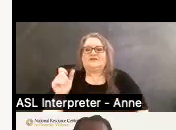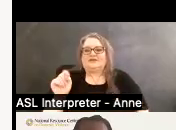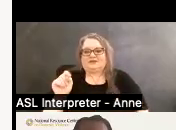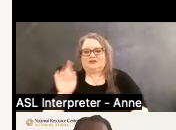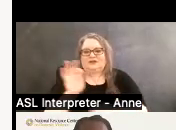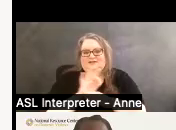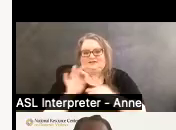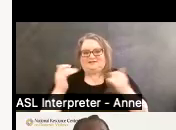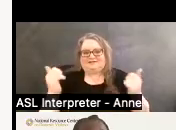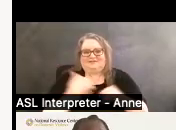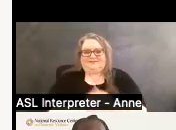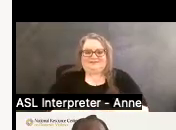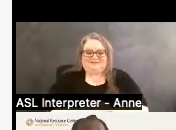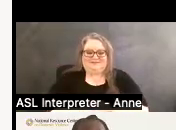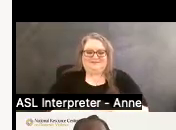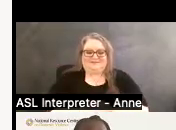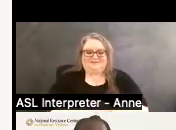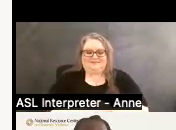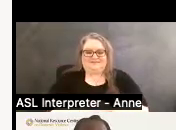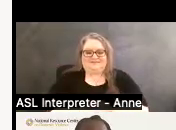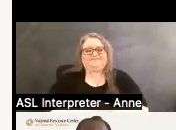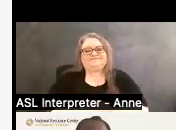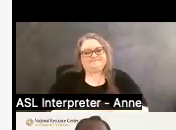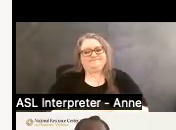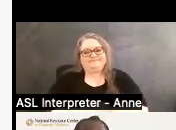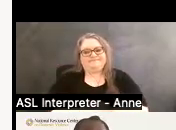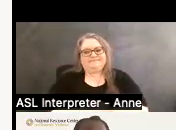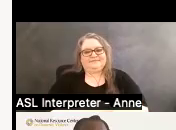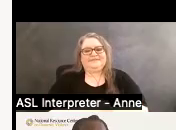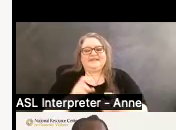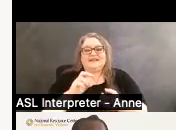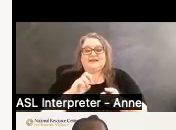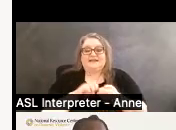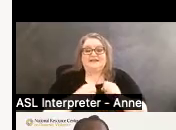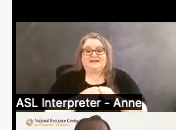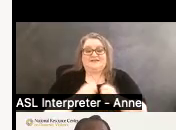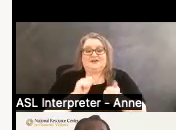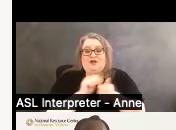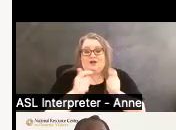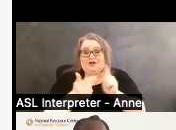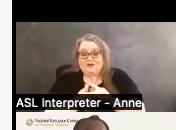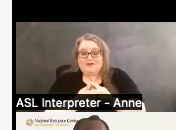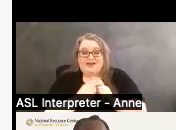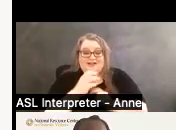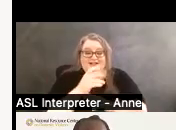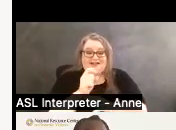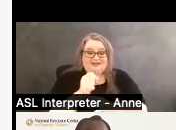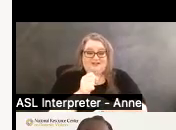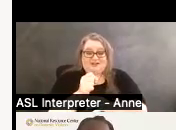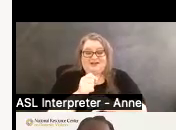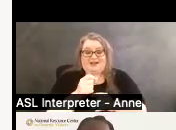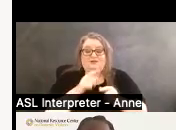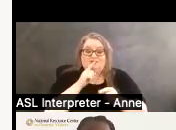today. It is difficult to translate the chat in real time and can be inaccessible